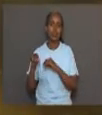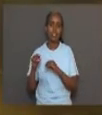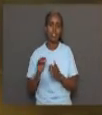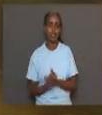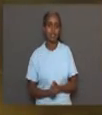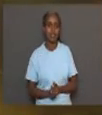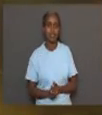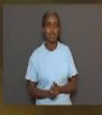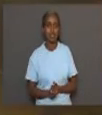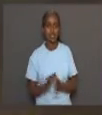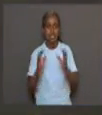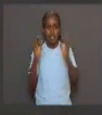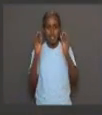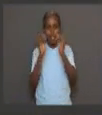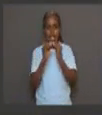Welcome back, students.